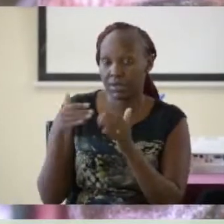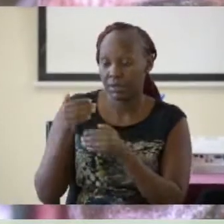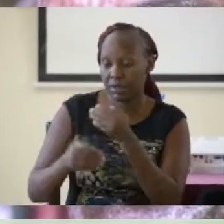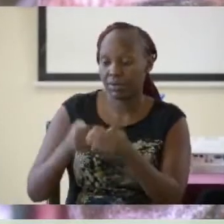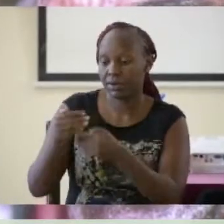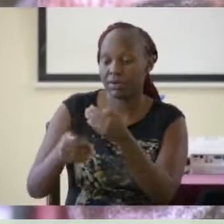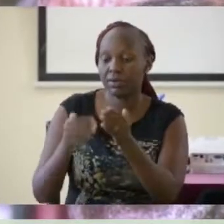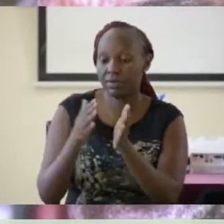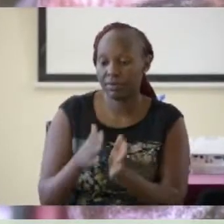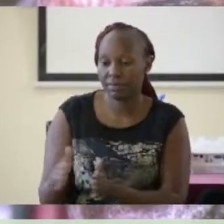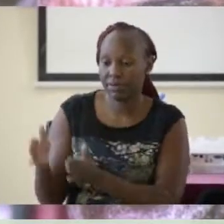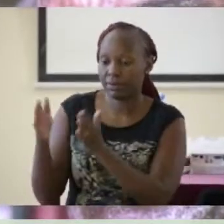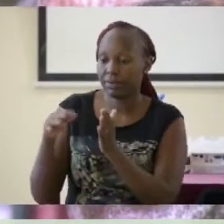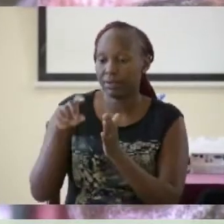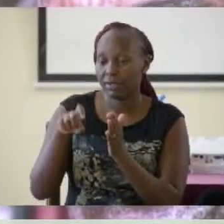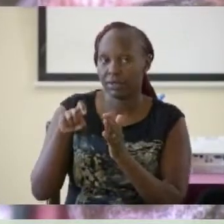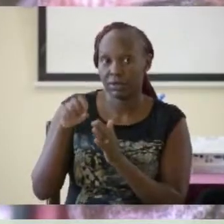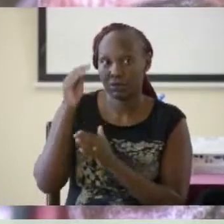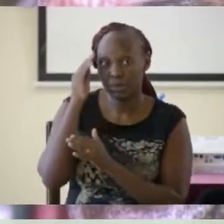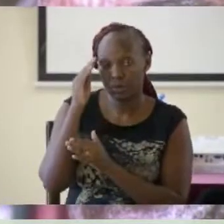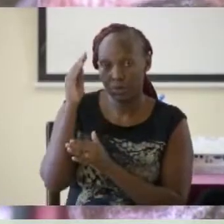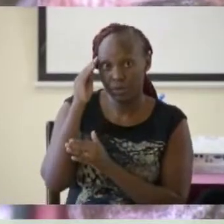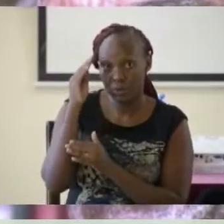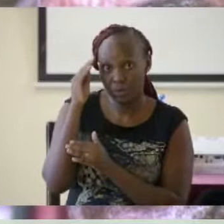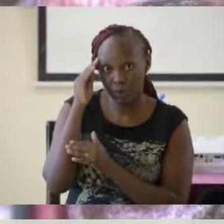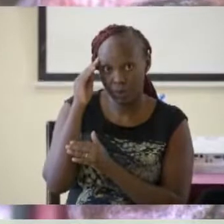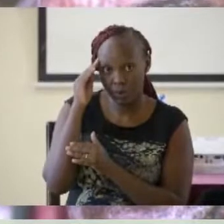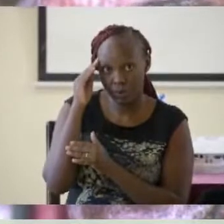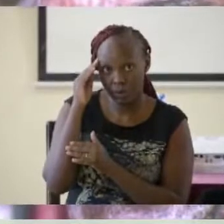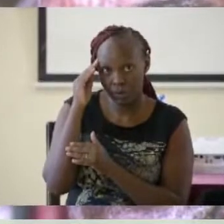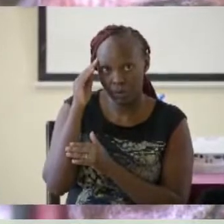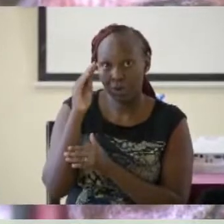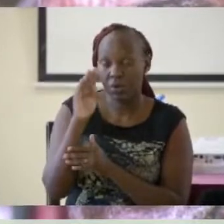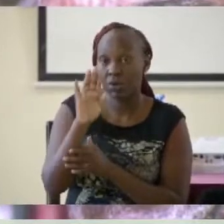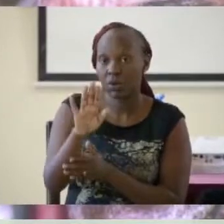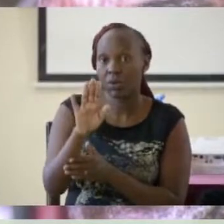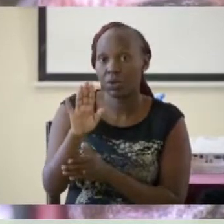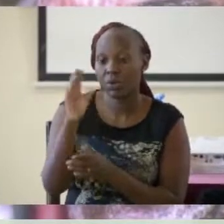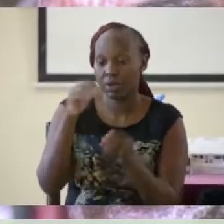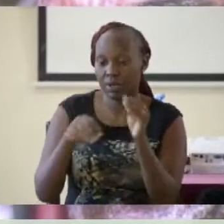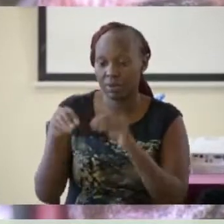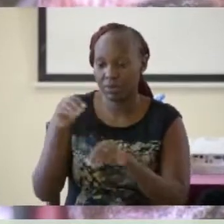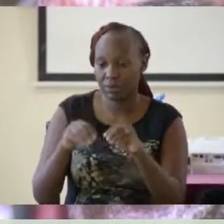of planning, you need to know what are your inputs,